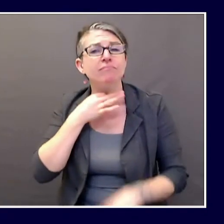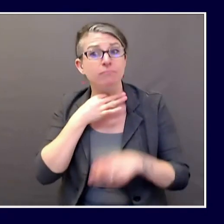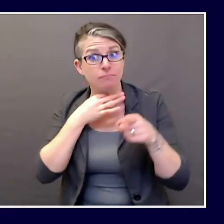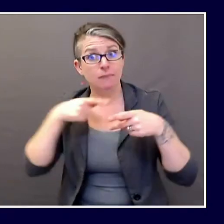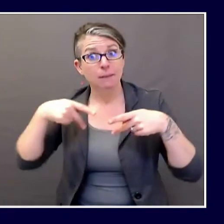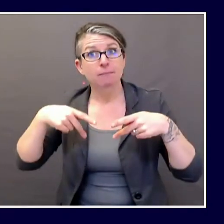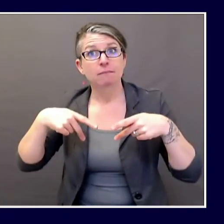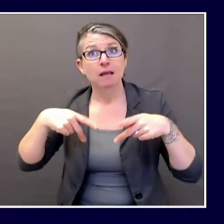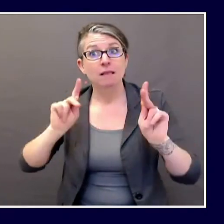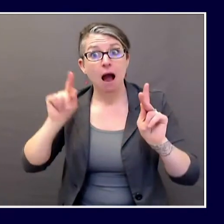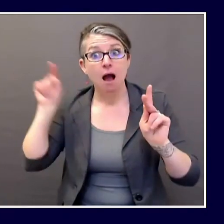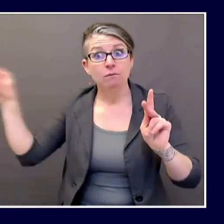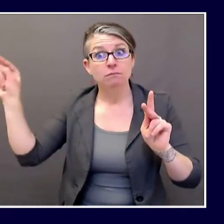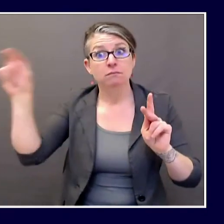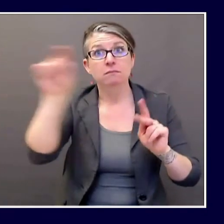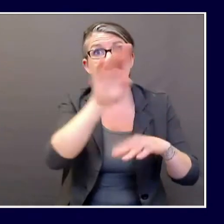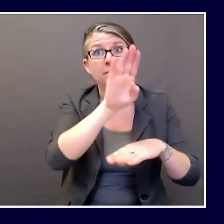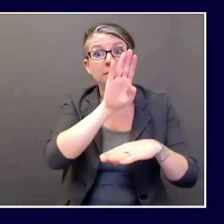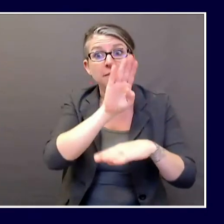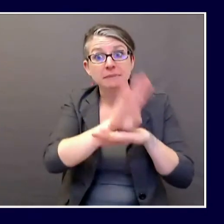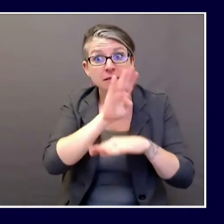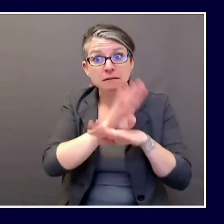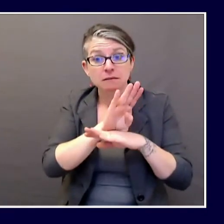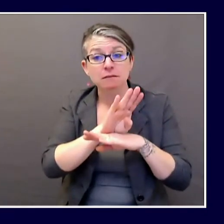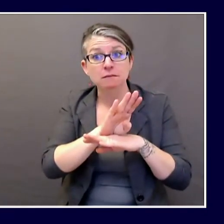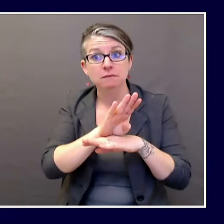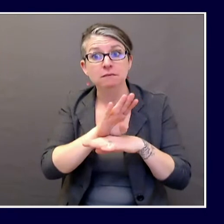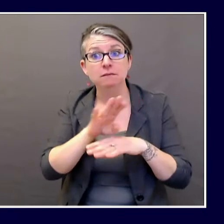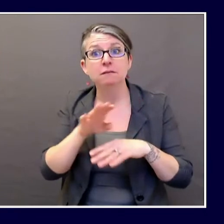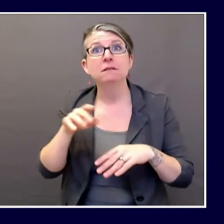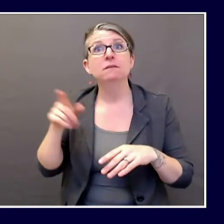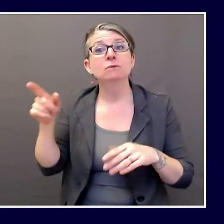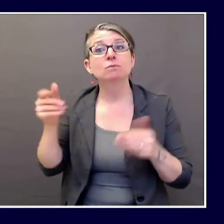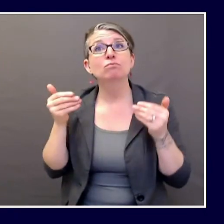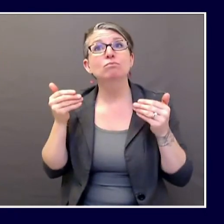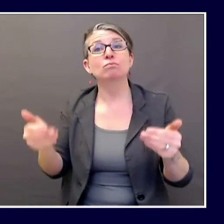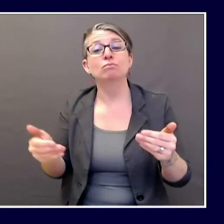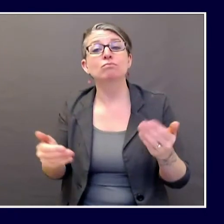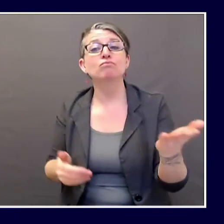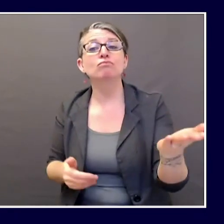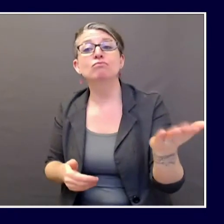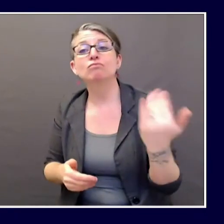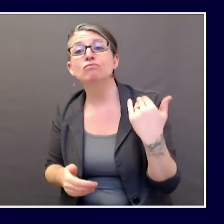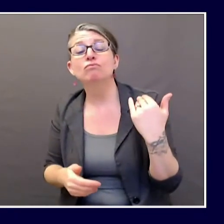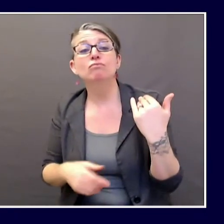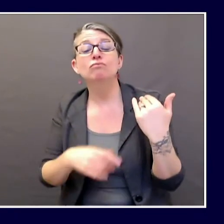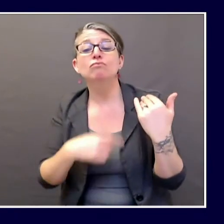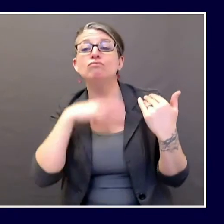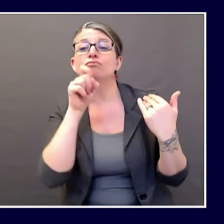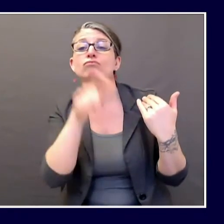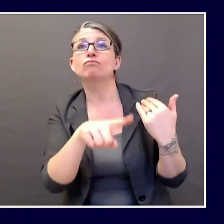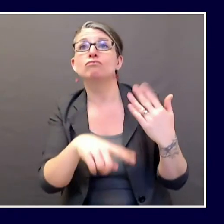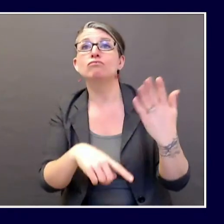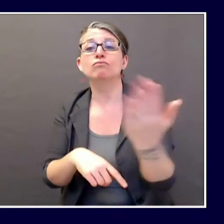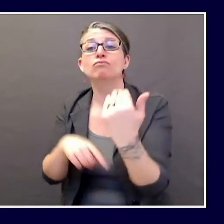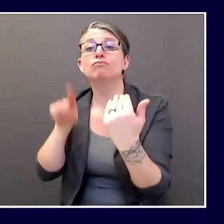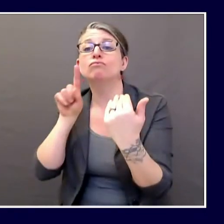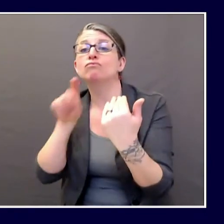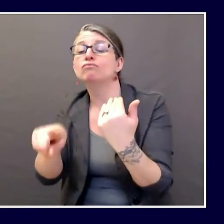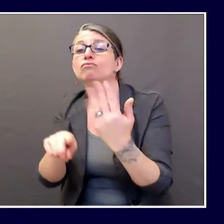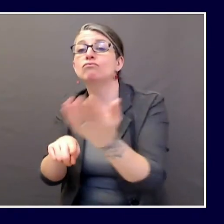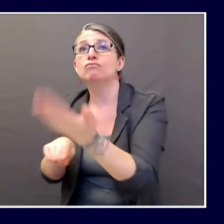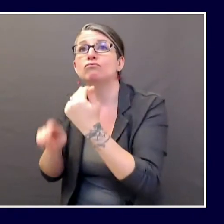be vaccinated? One, I don't know if this is a possibility, so I wanted to ask you. And then also, this viewer wanted to know, is there any